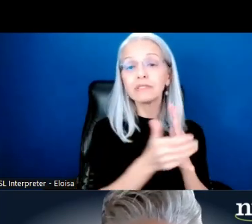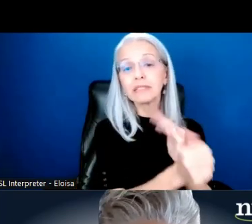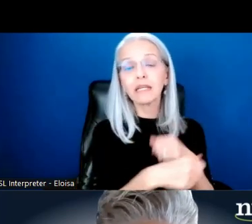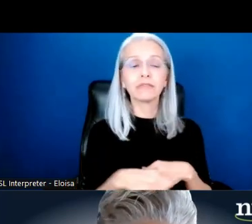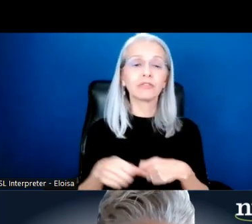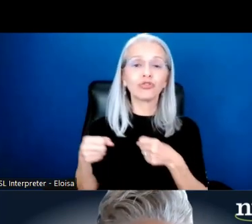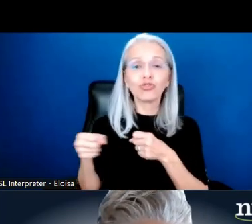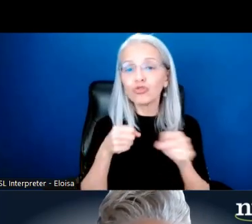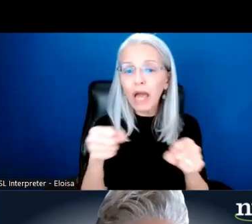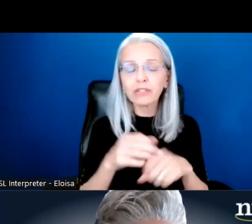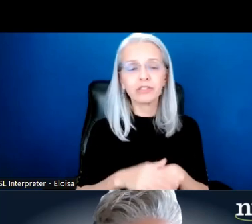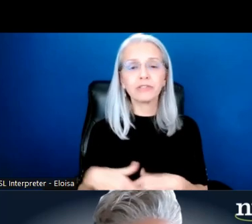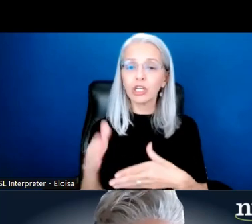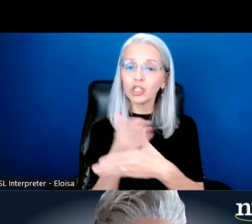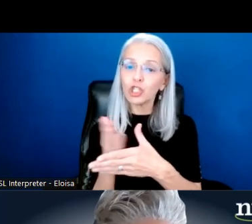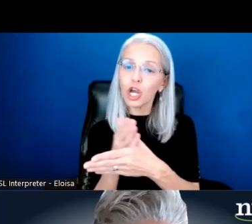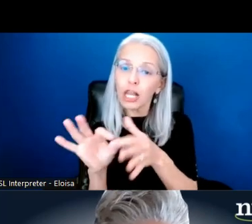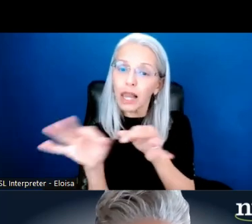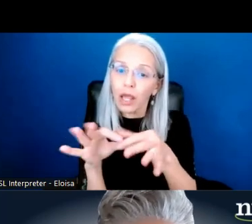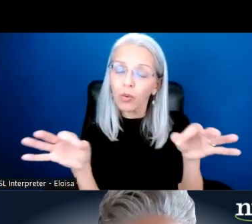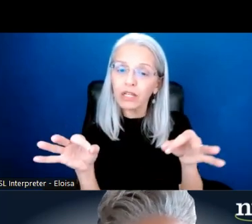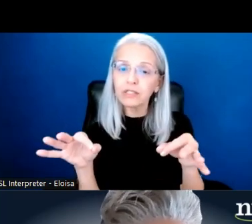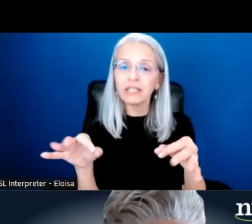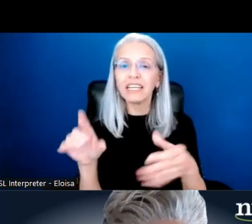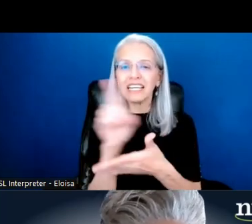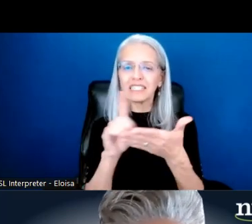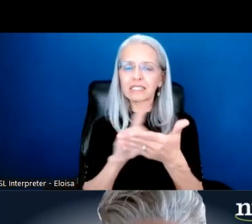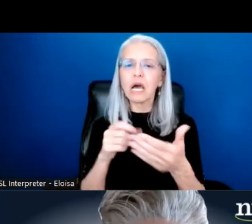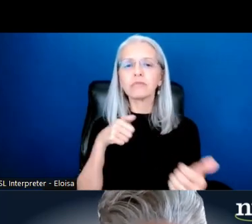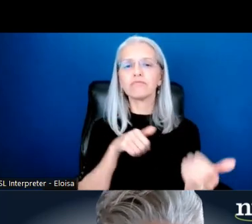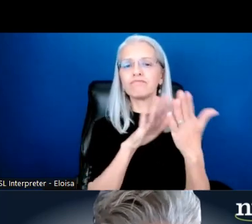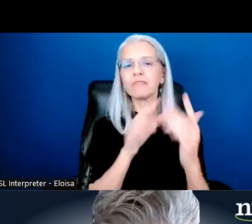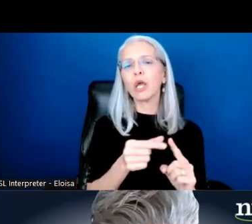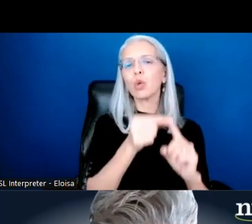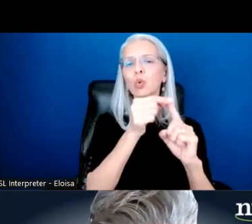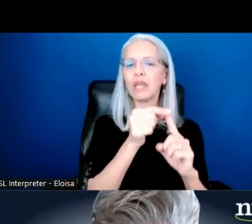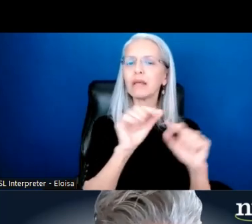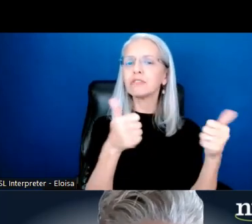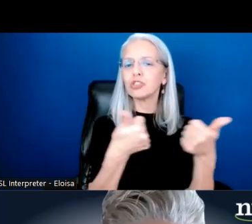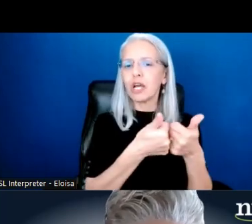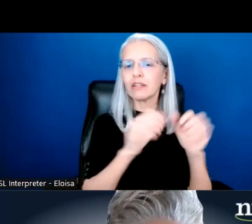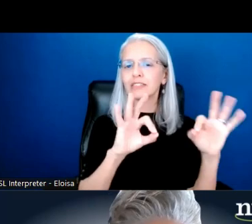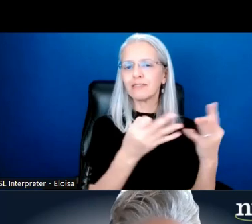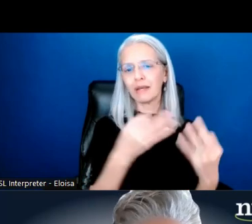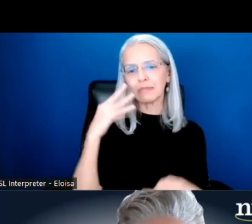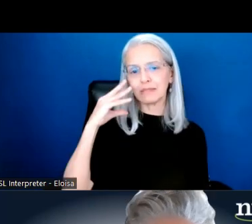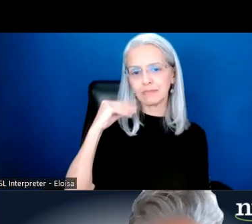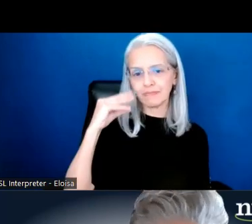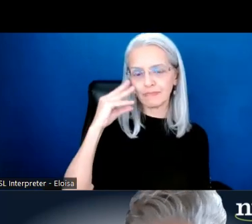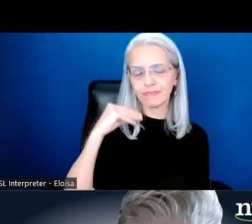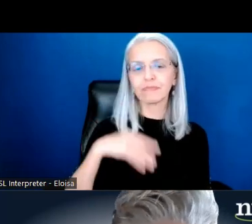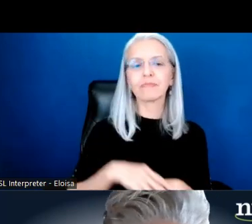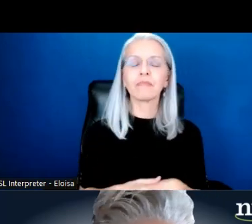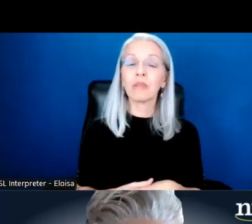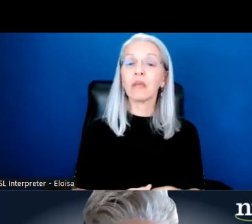shared language designed to really address the unique challenges that families face. It's been